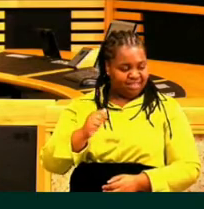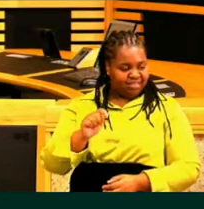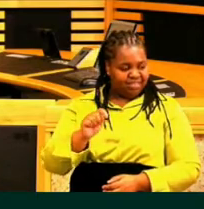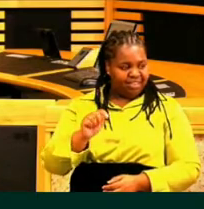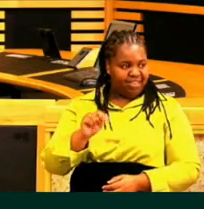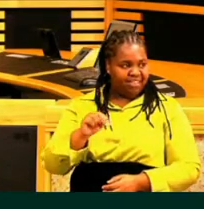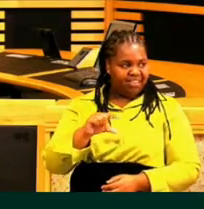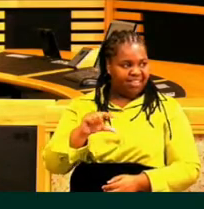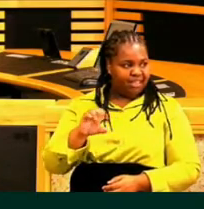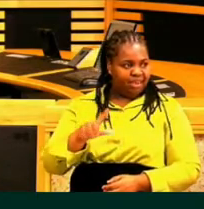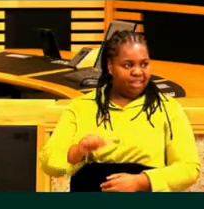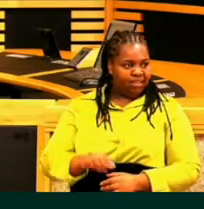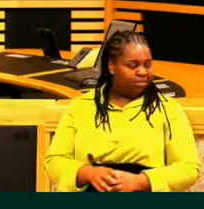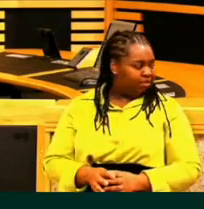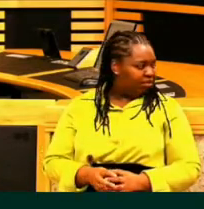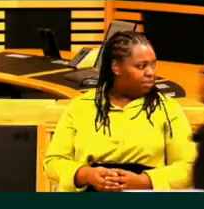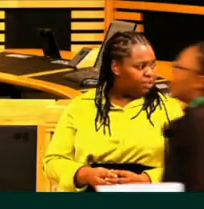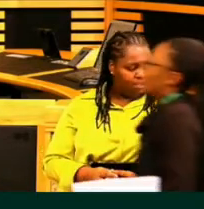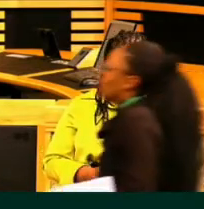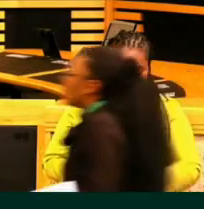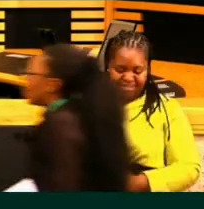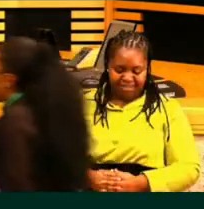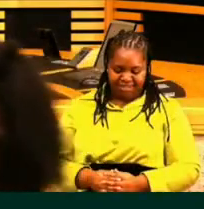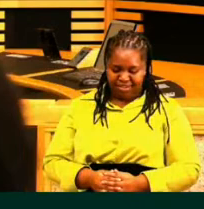joburg District